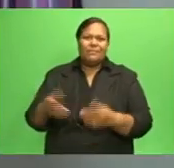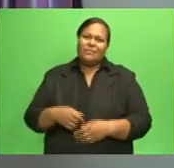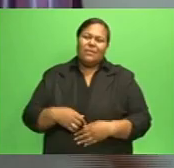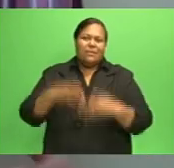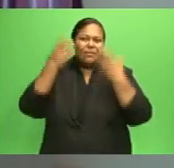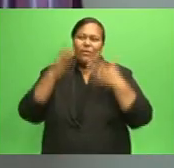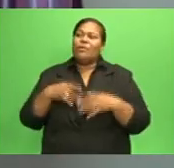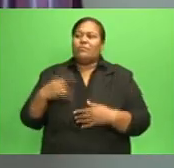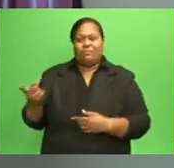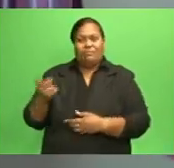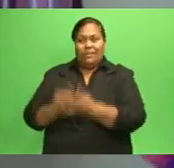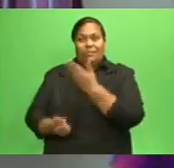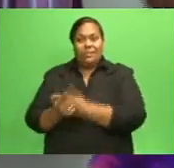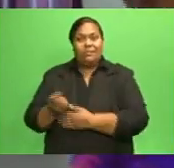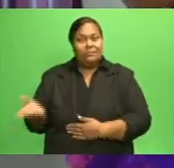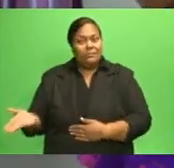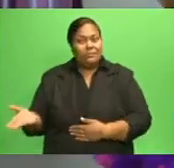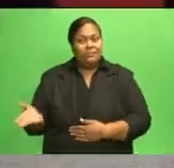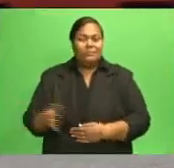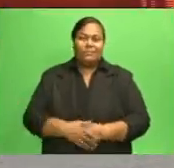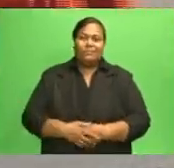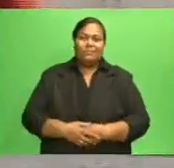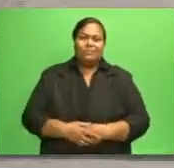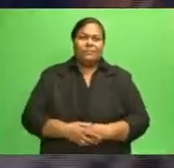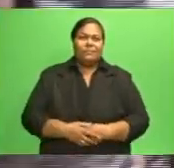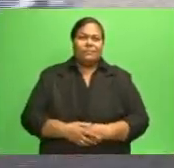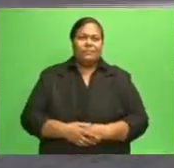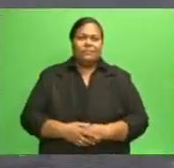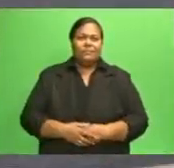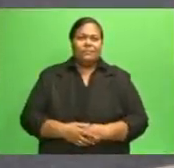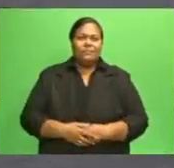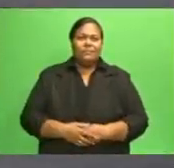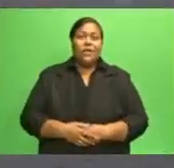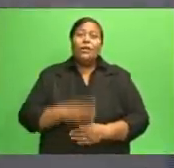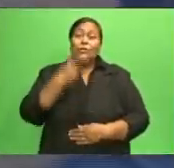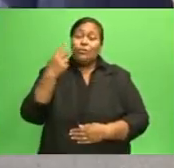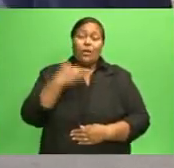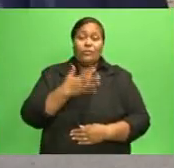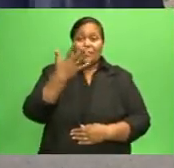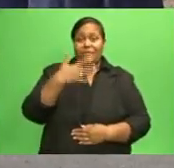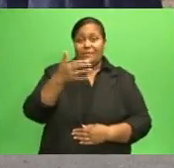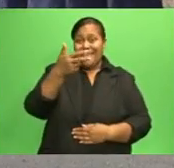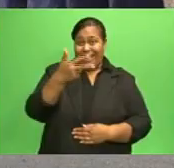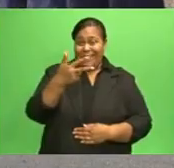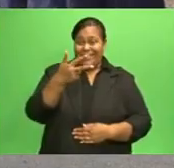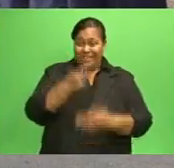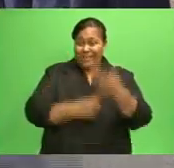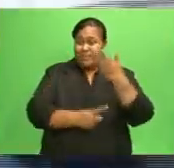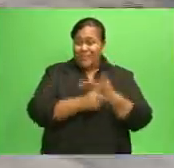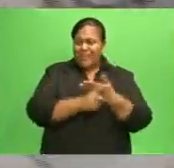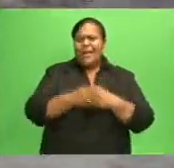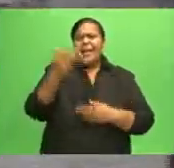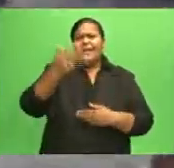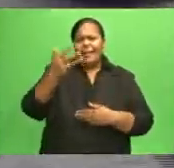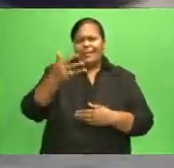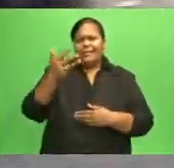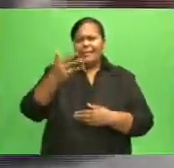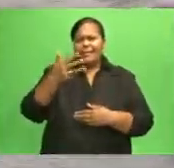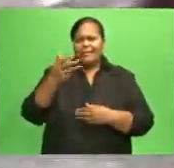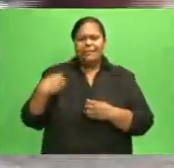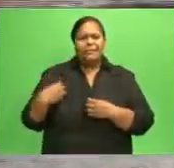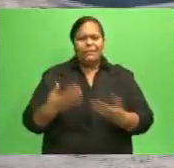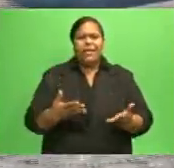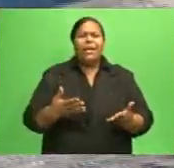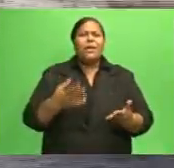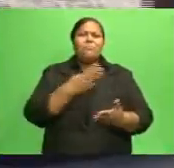fruit of being the mental illness. The 258 cases, 19 were referred by the Ministry of Education to